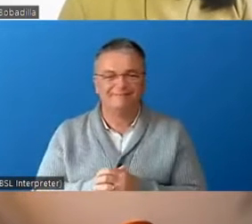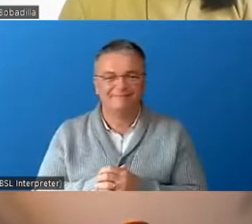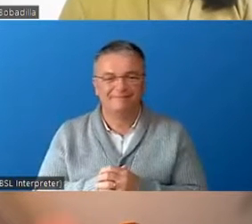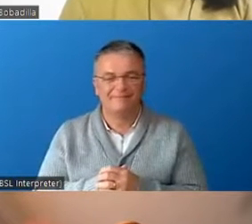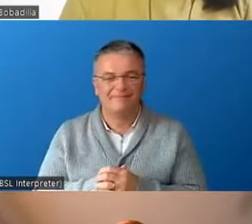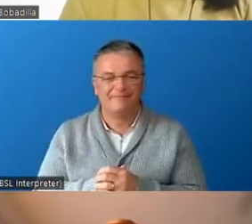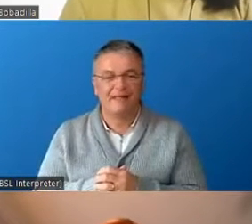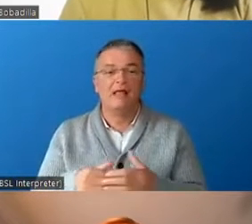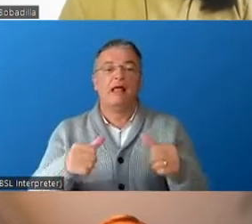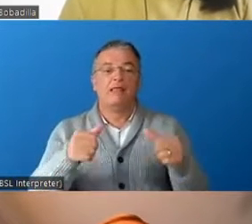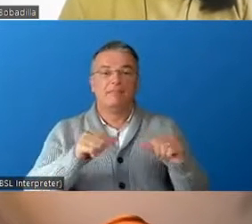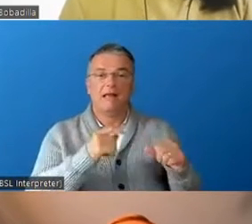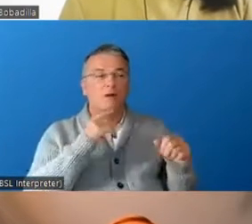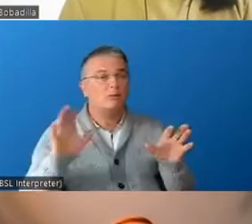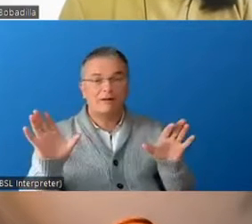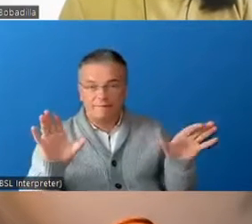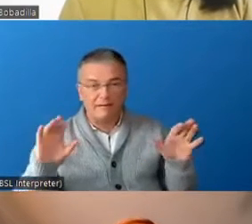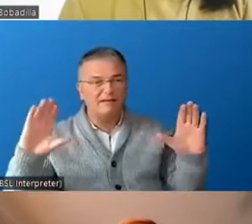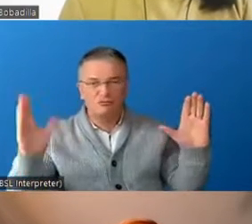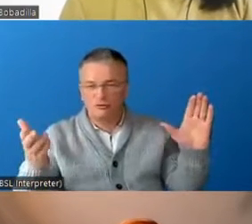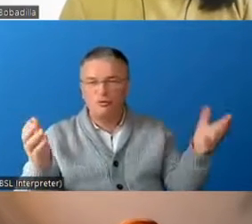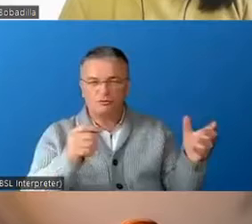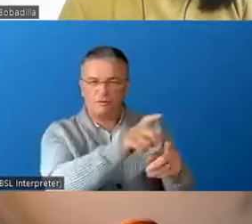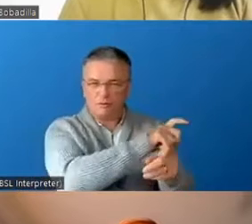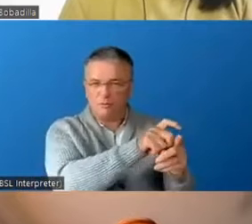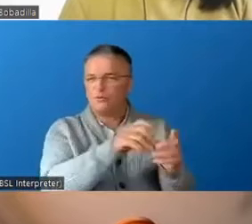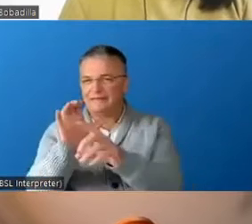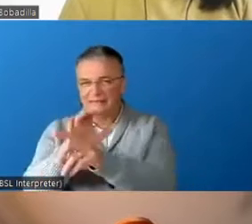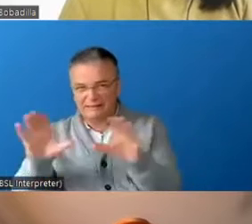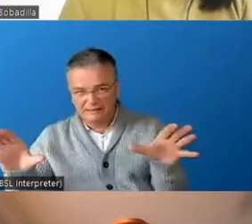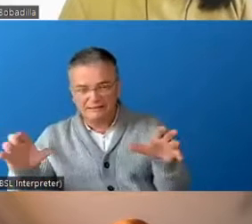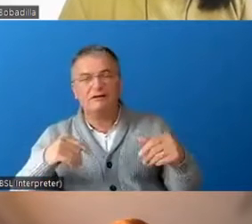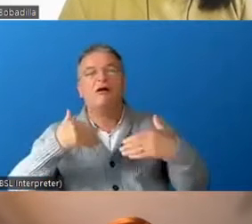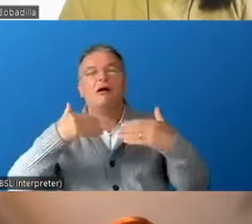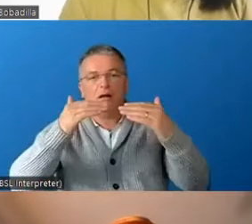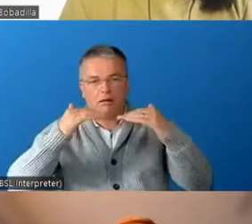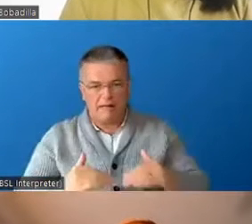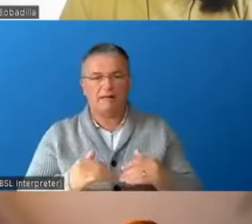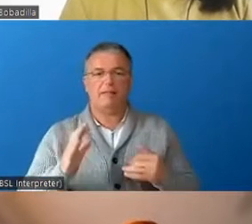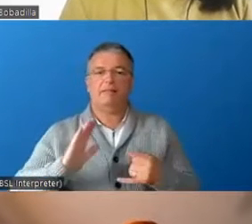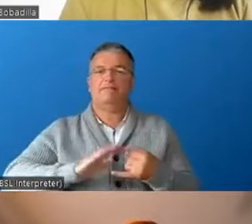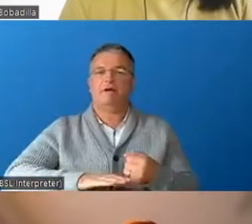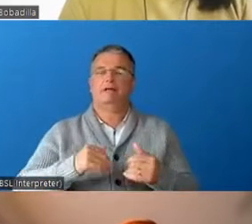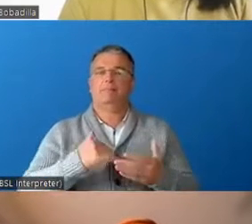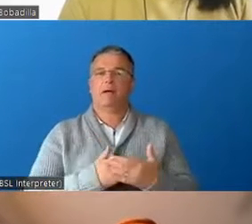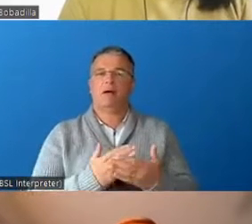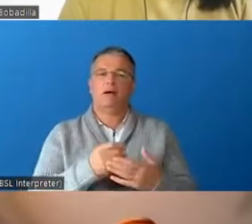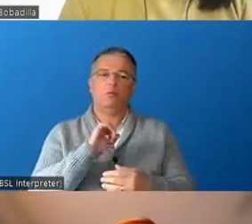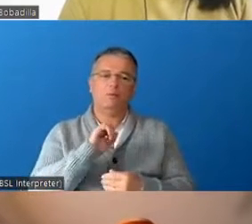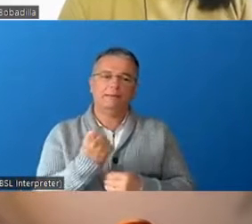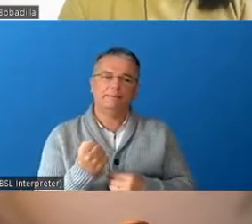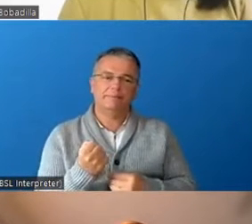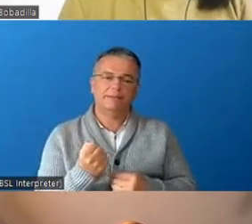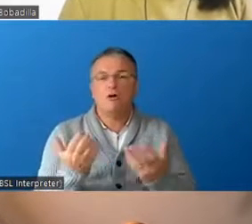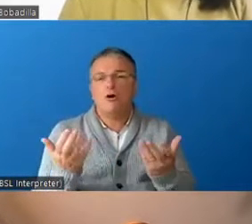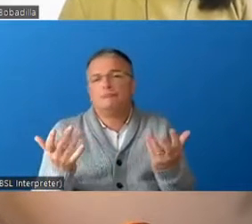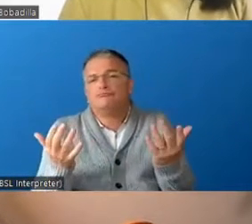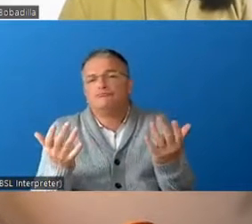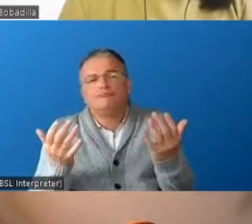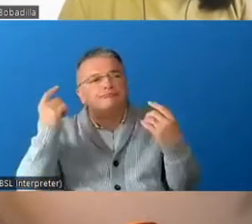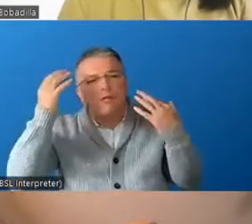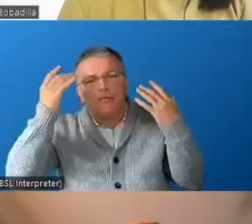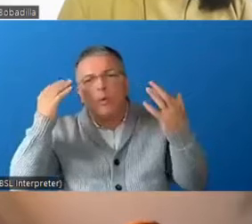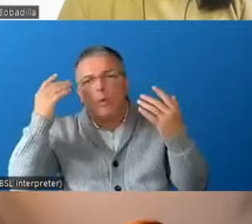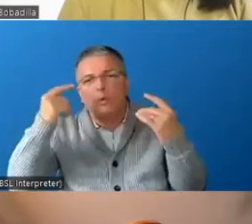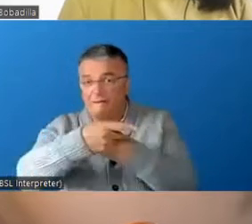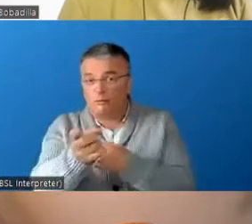And then when we are done with introducing you to those case studies, we're going to move on to a last part. And that's where we are just curious to know more